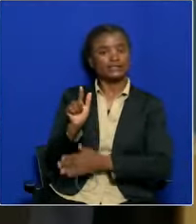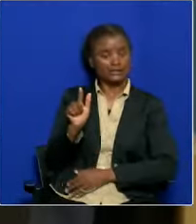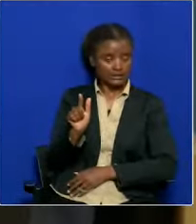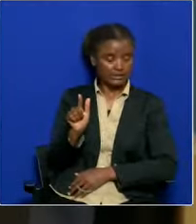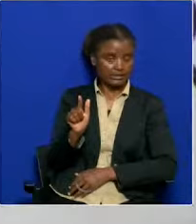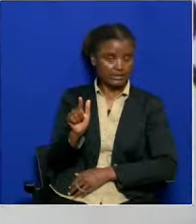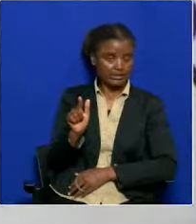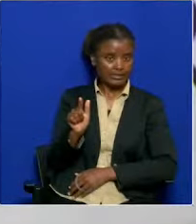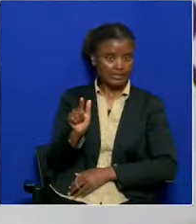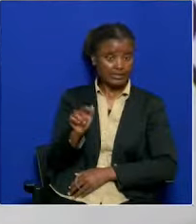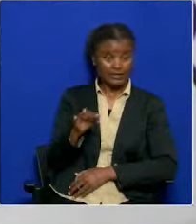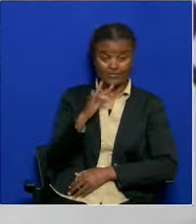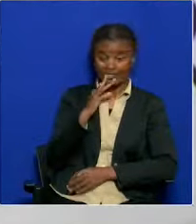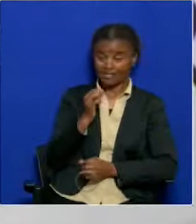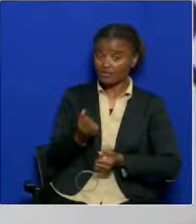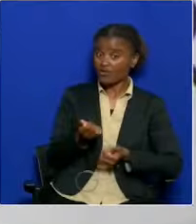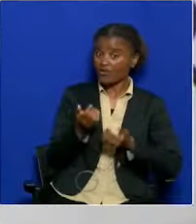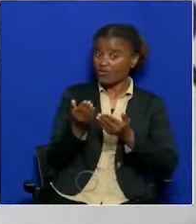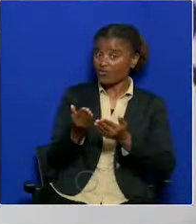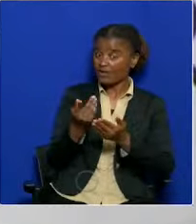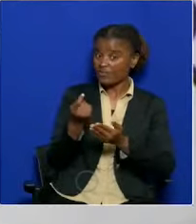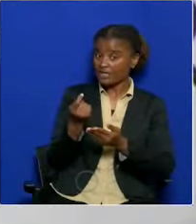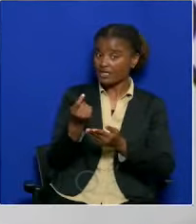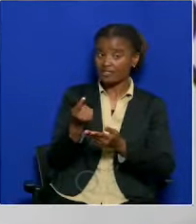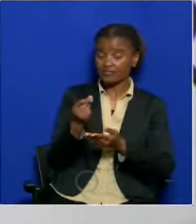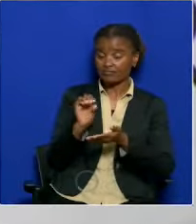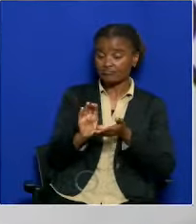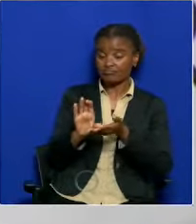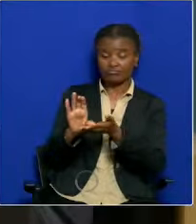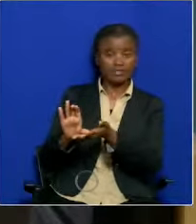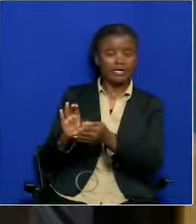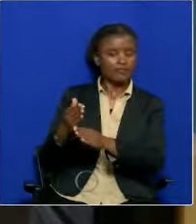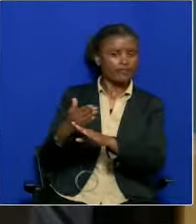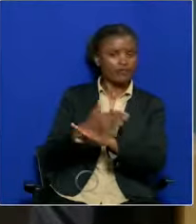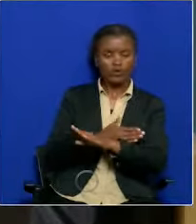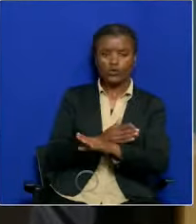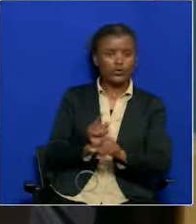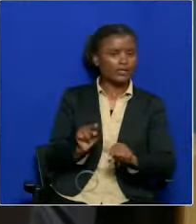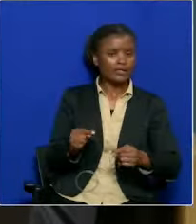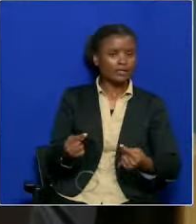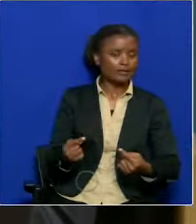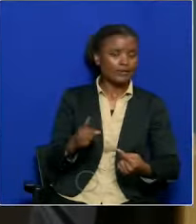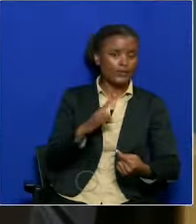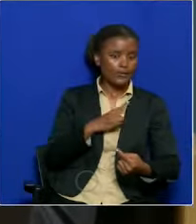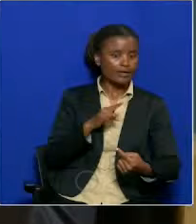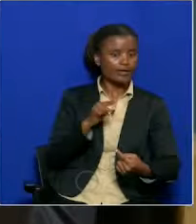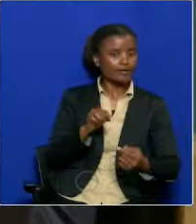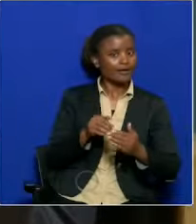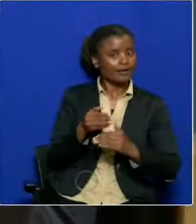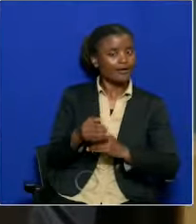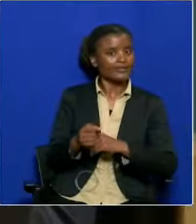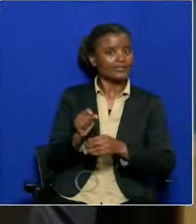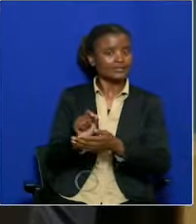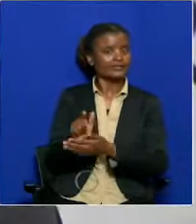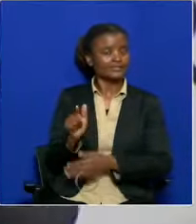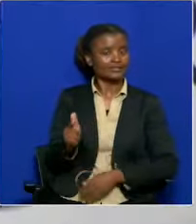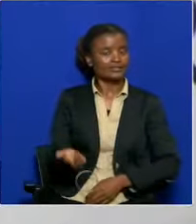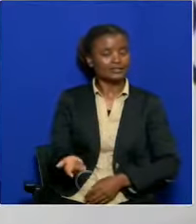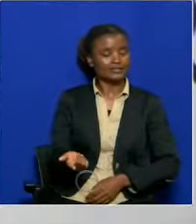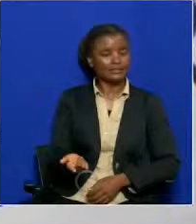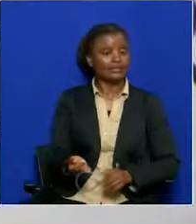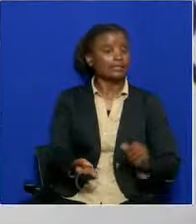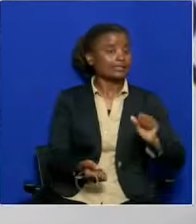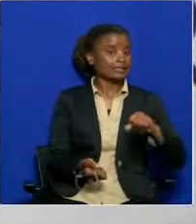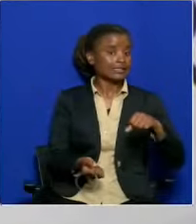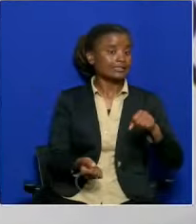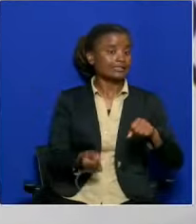offered you a Yeah. loan before then, because the loan offer could only have come after the 17th. Yes, he offered, but I didn't